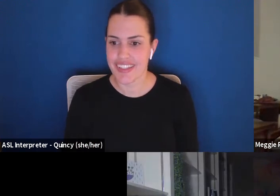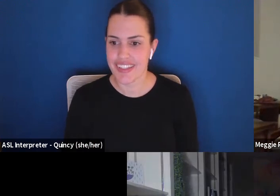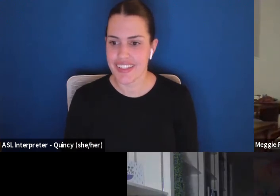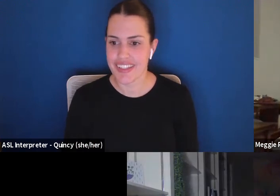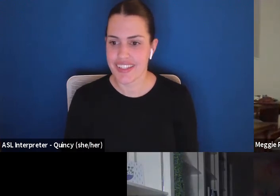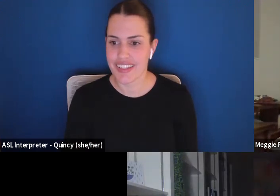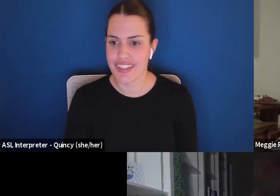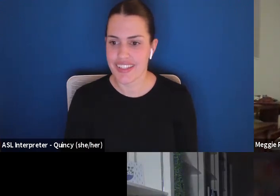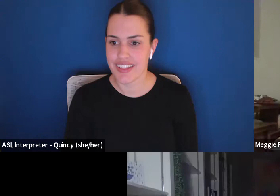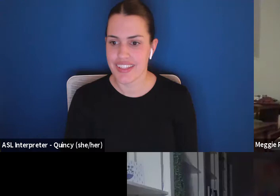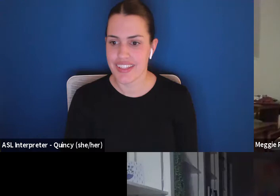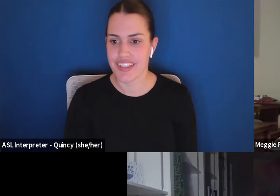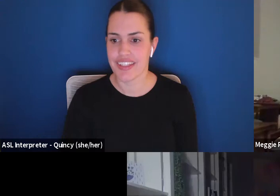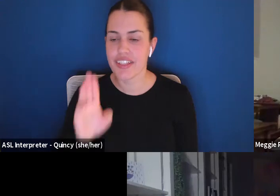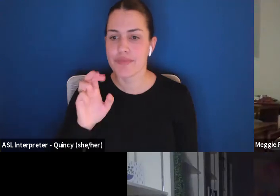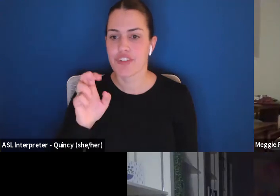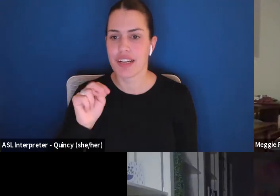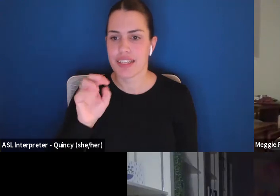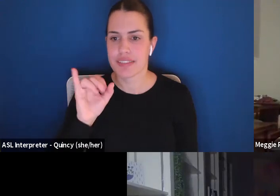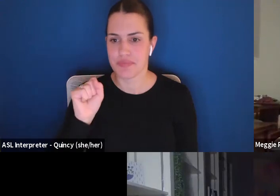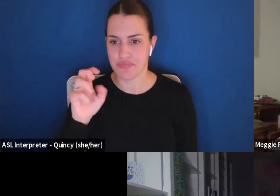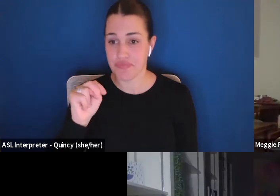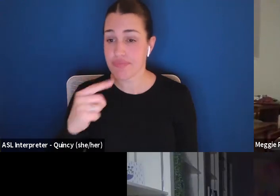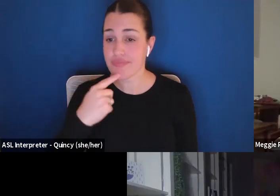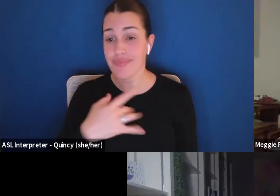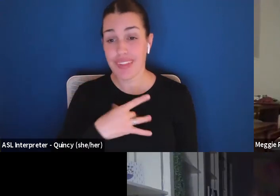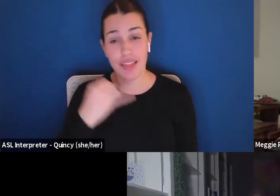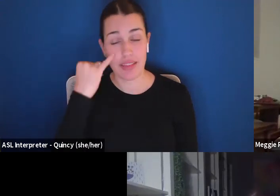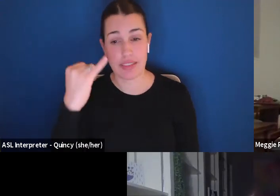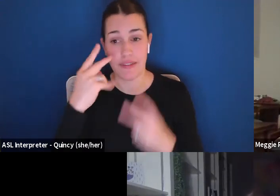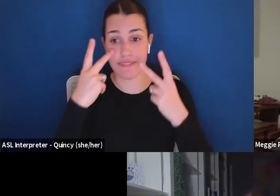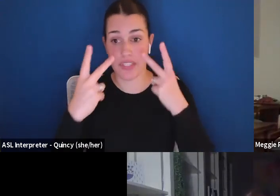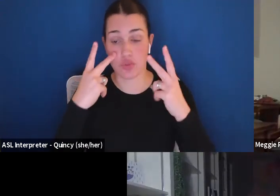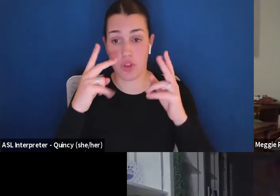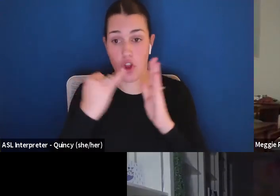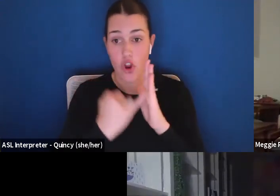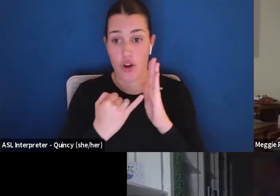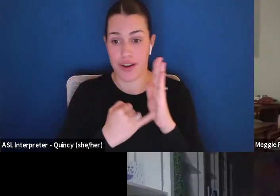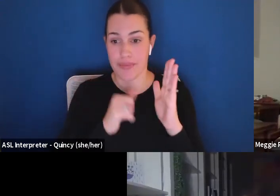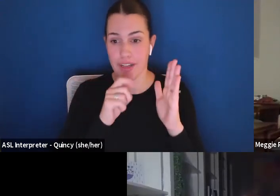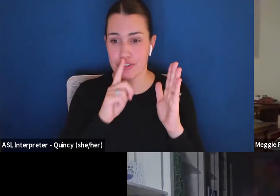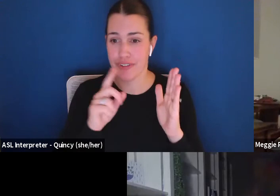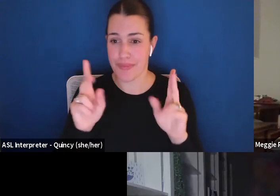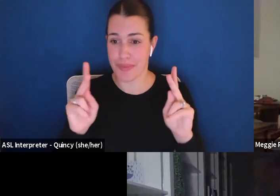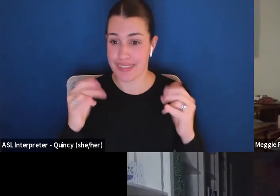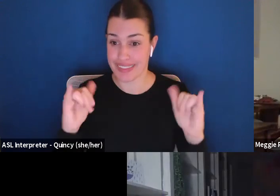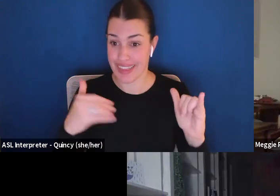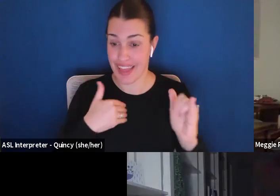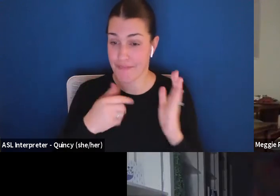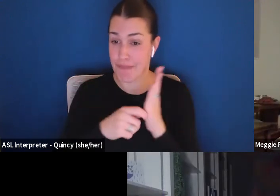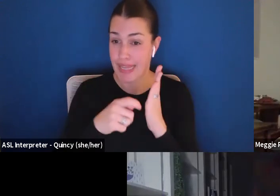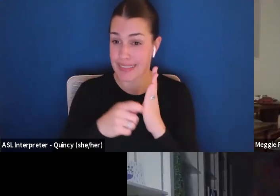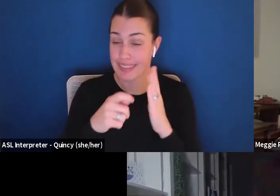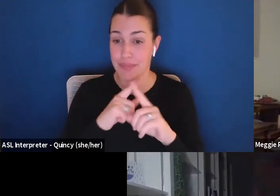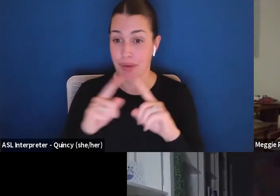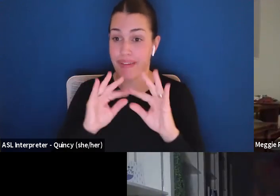Yeah, Maggie, I really like the idea of visual art. I know, I don't know how many people still own magazines, but my family